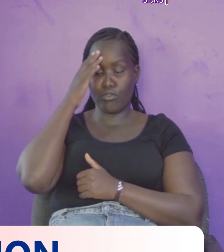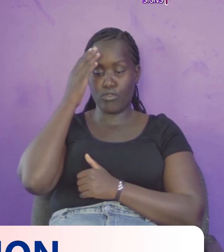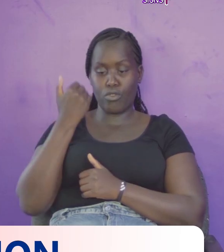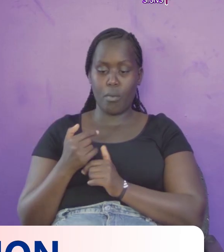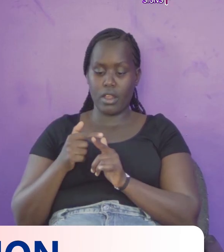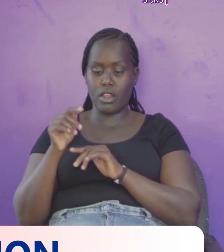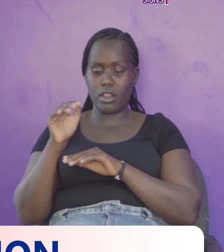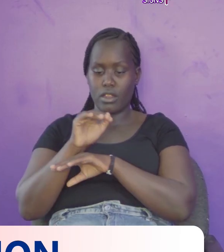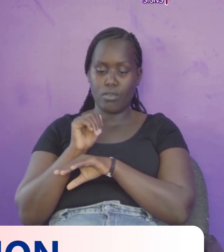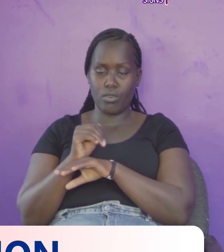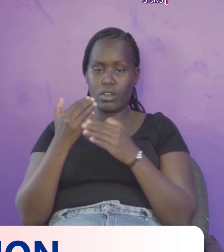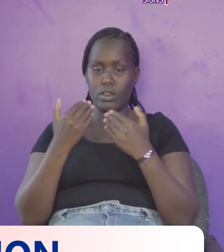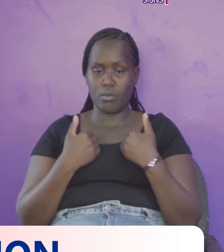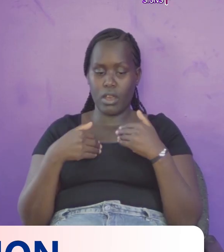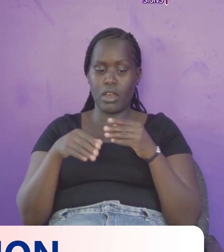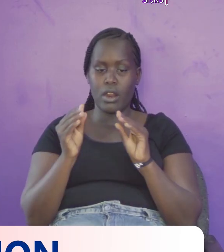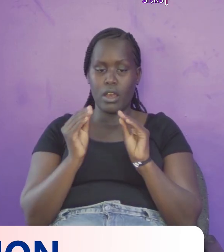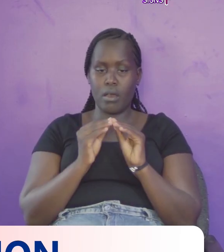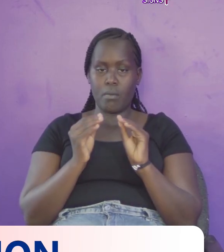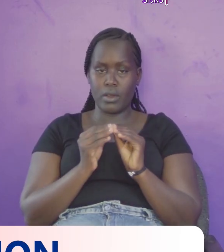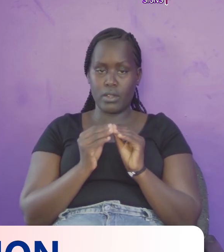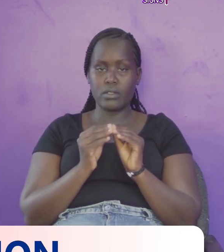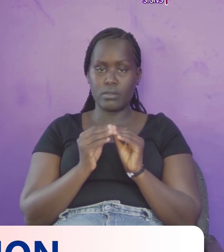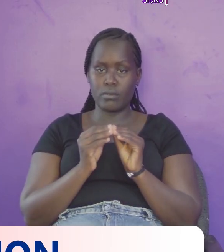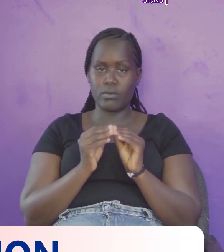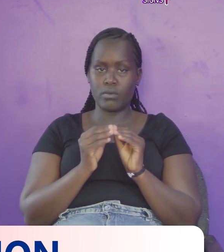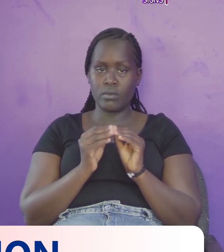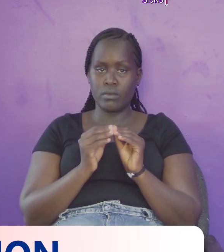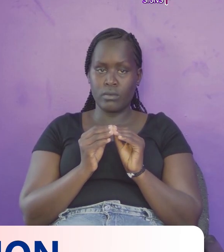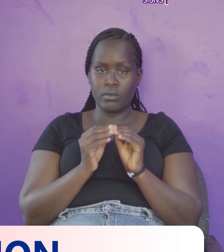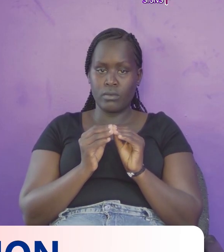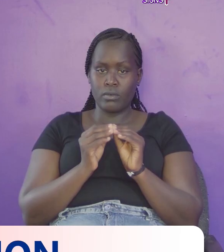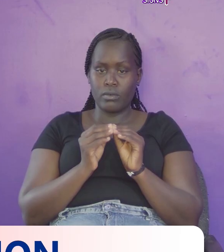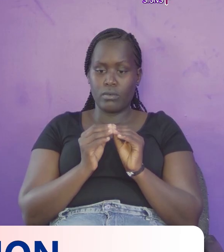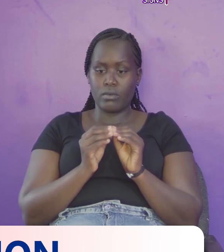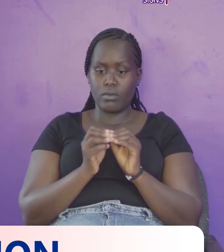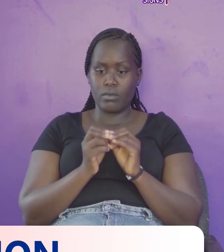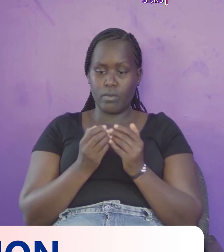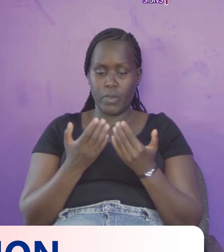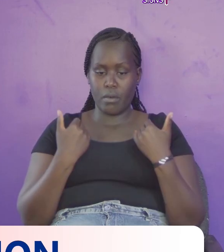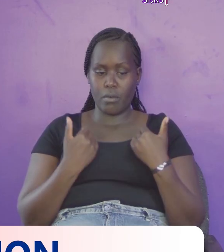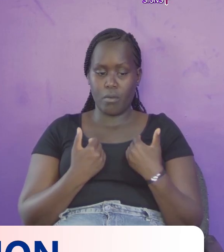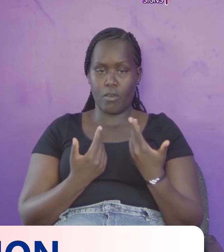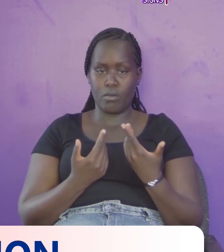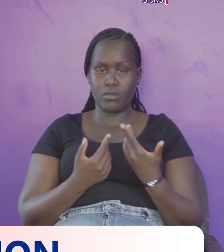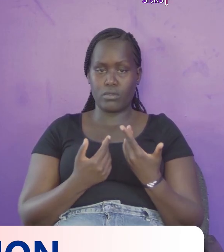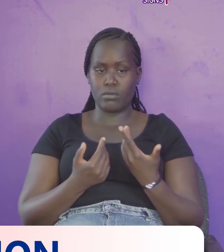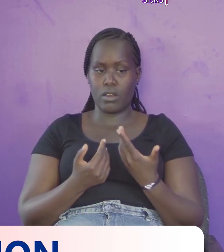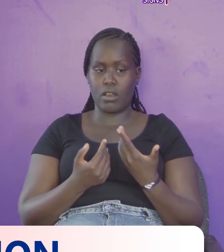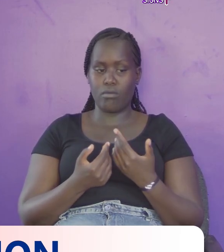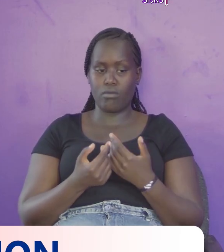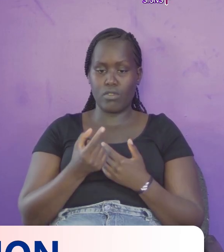called me in a meeting. I was this, can I say, quote unquote, the smallest in terms of portfolio and position, because